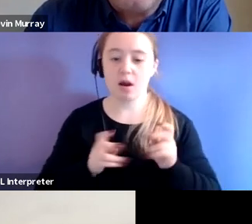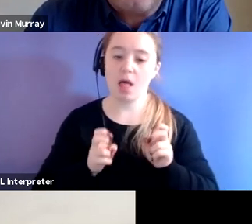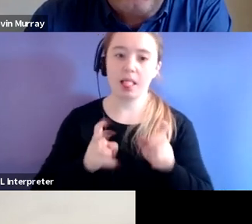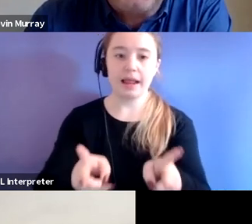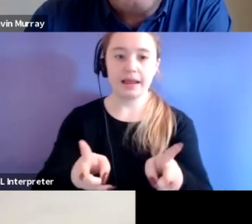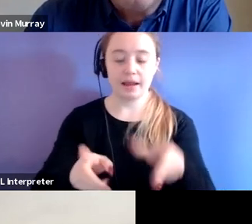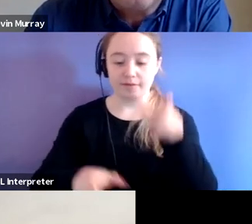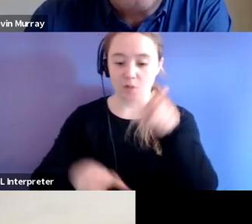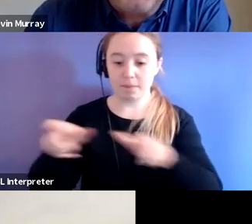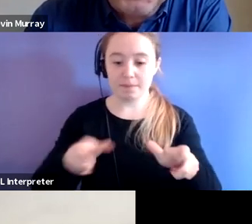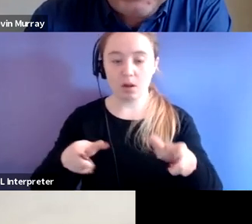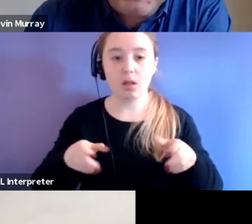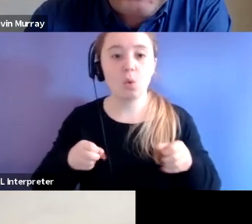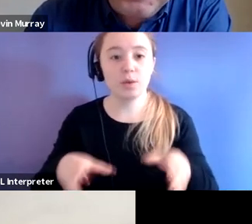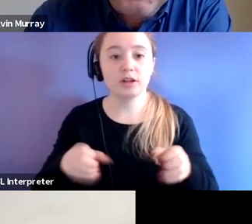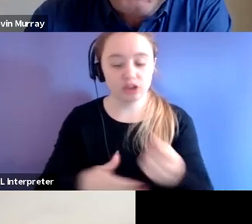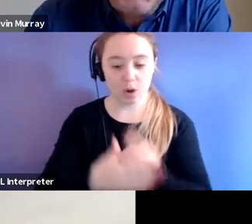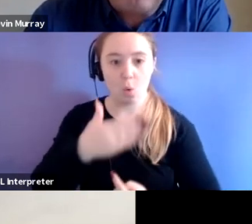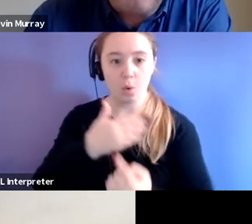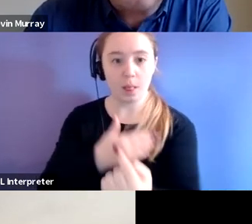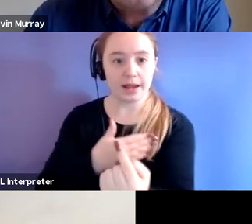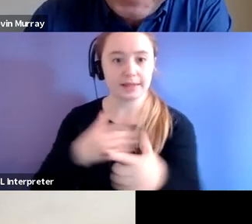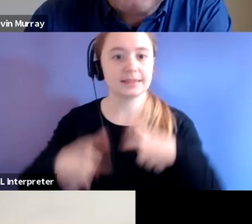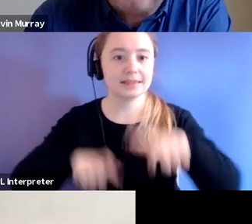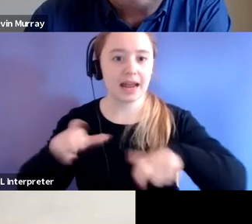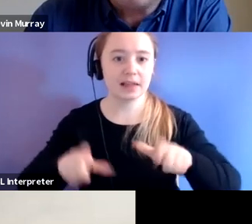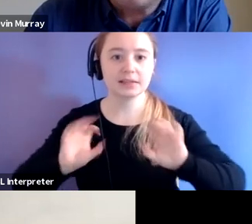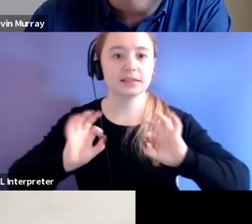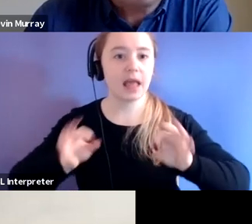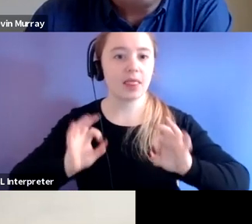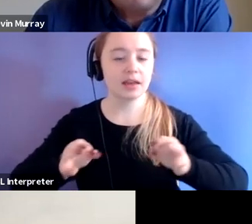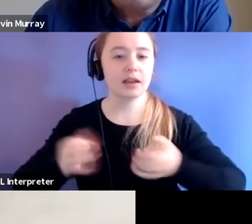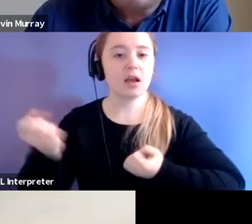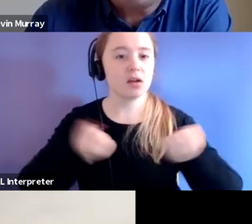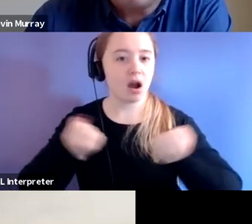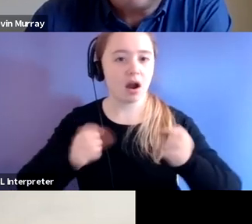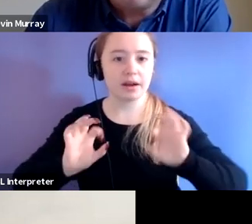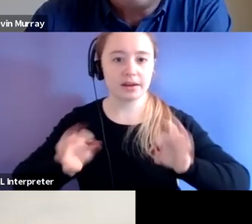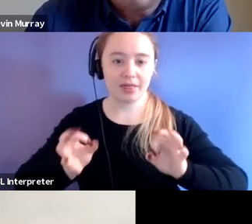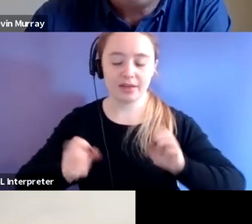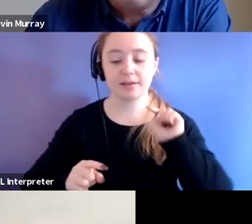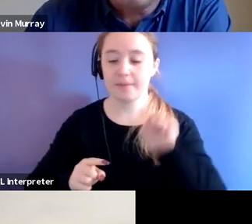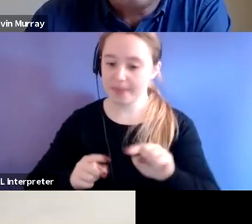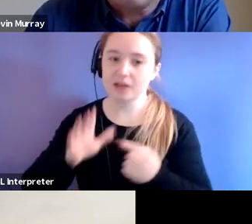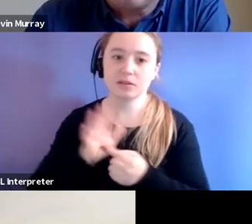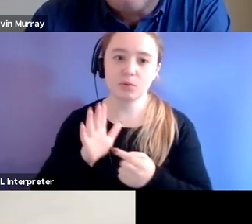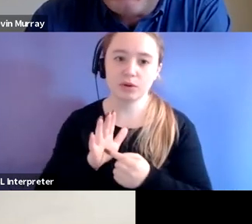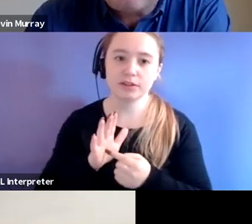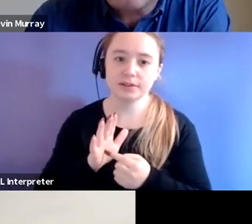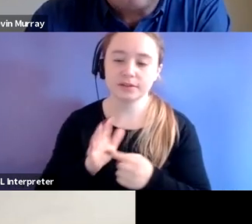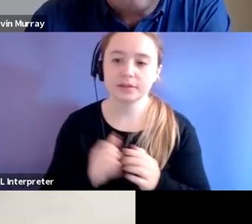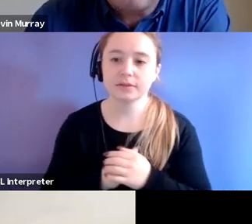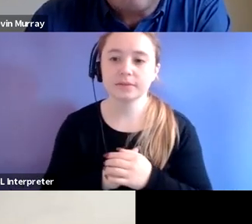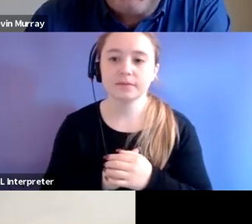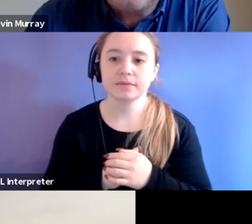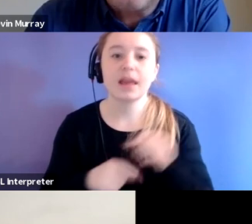and wheeler only, that doesn't have any vehicles at all, is absolutely pivotal in terms of the current thinking. And